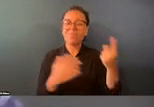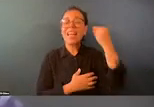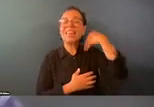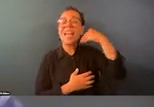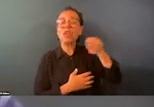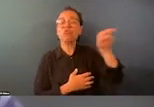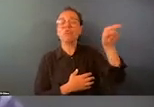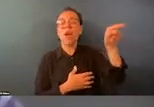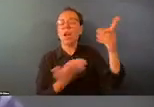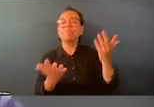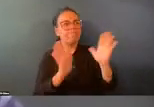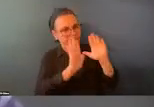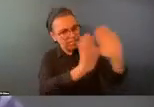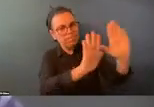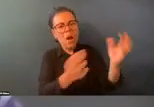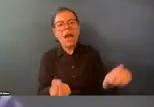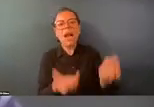in Tajikistan, and we can